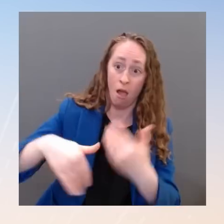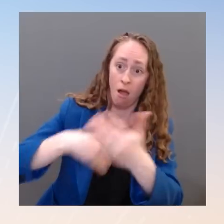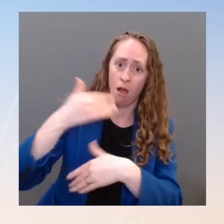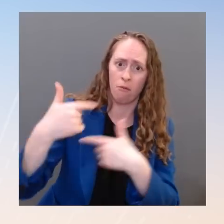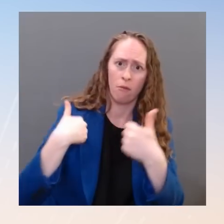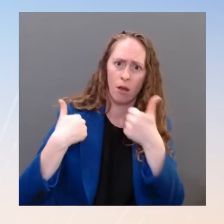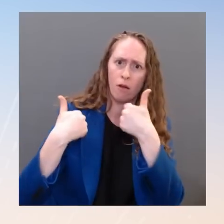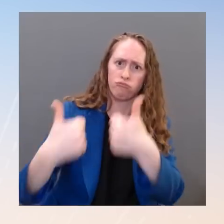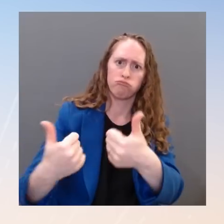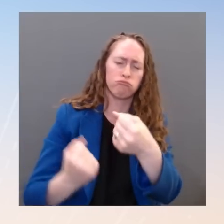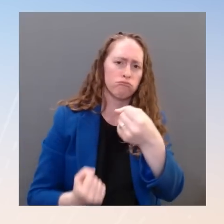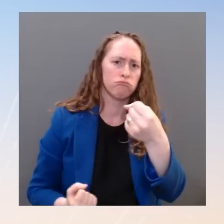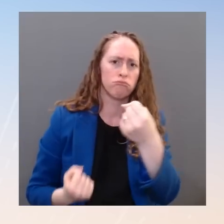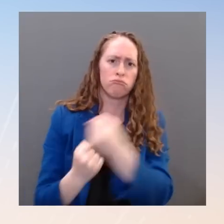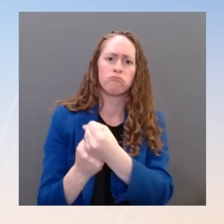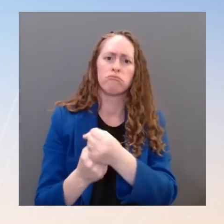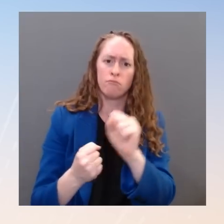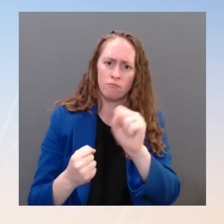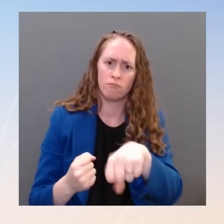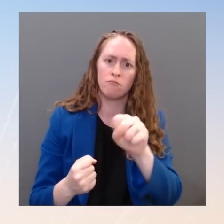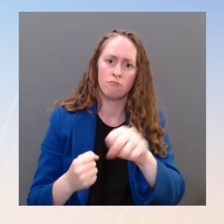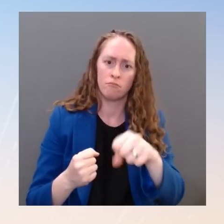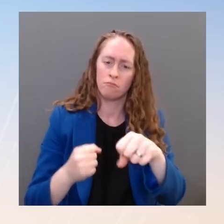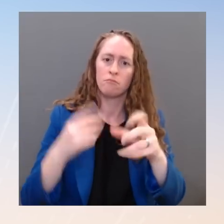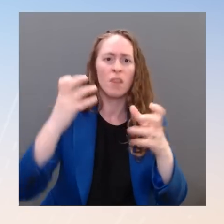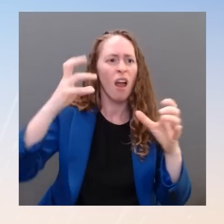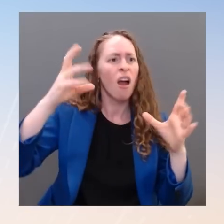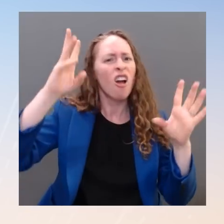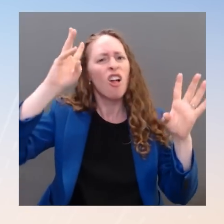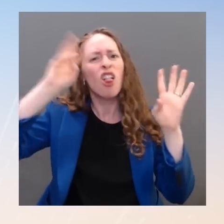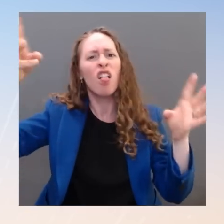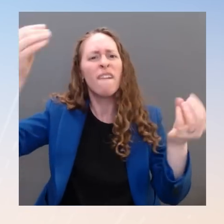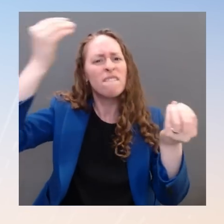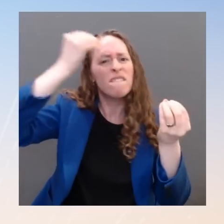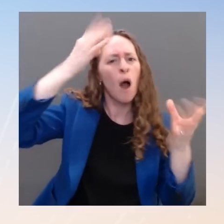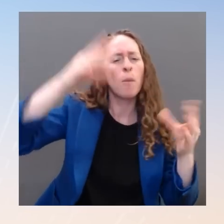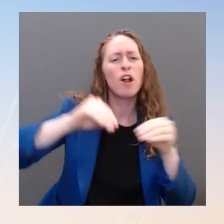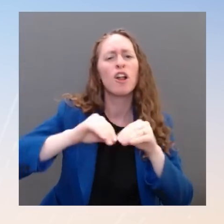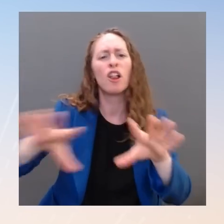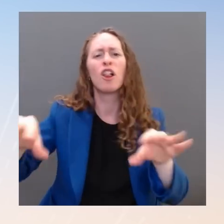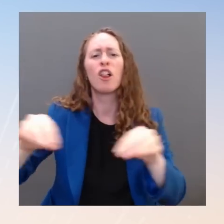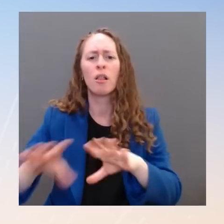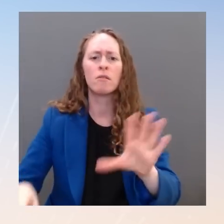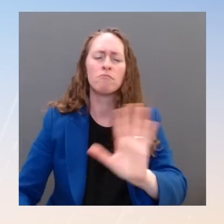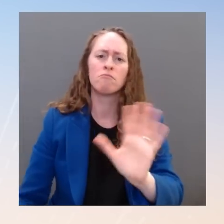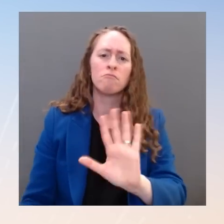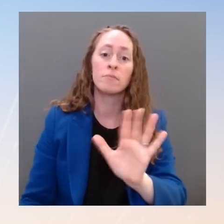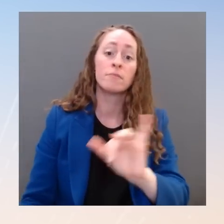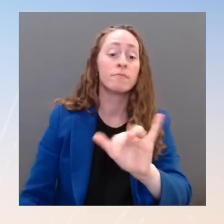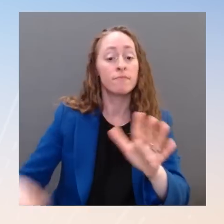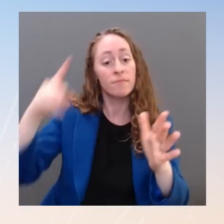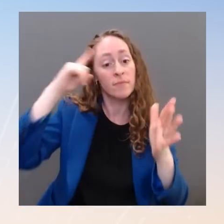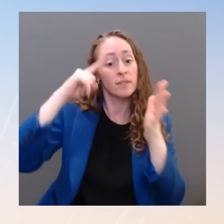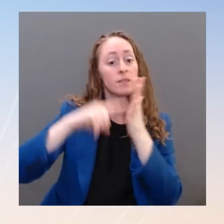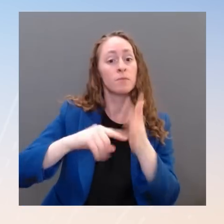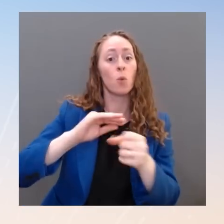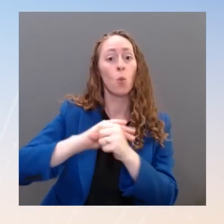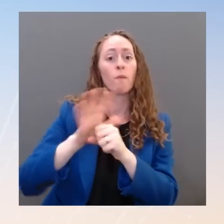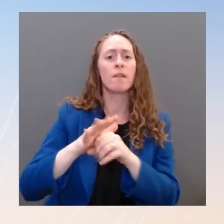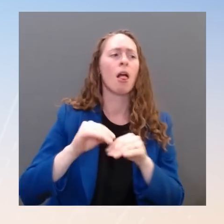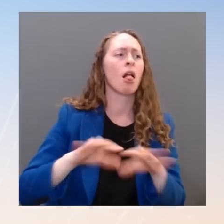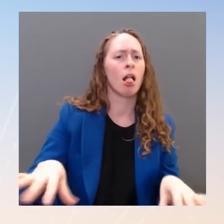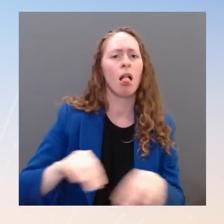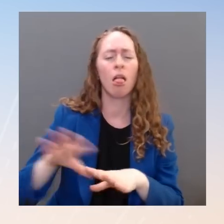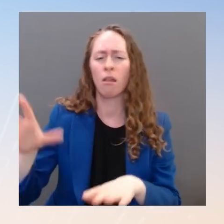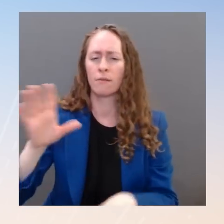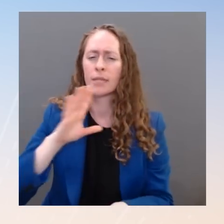disinfo out there about a range of topics, I mean, including COVID, for example, and also elections and eligibility, but I will check and